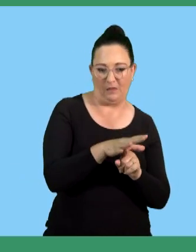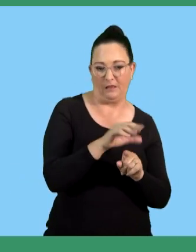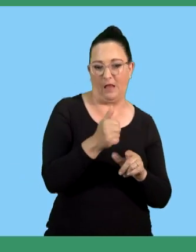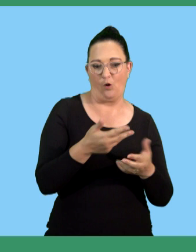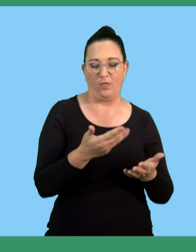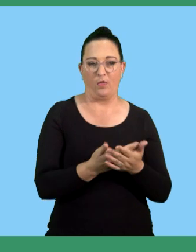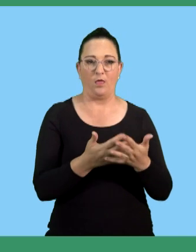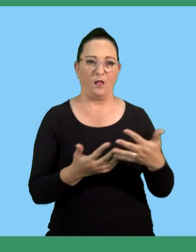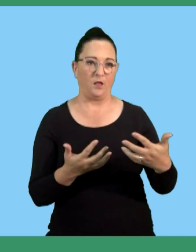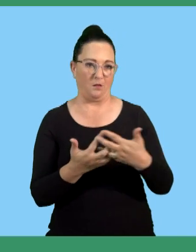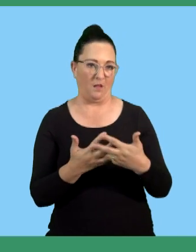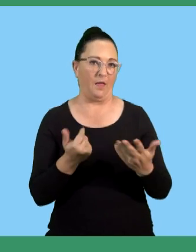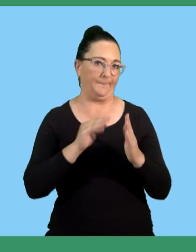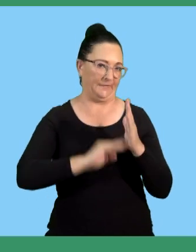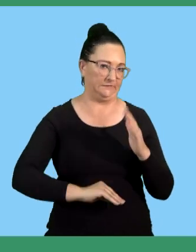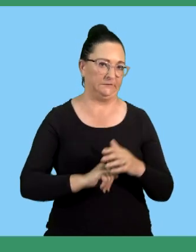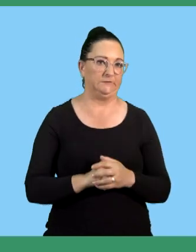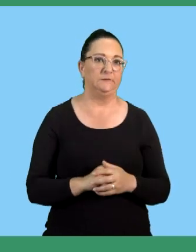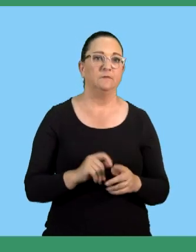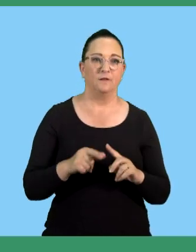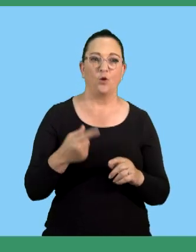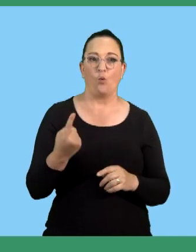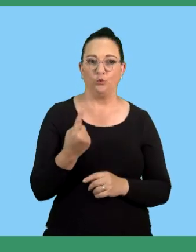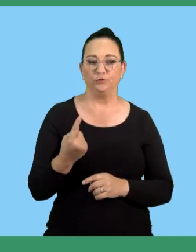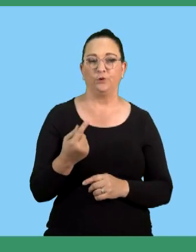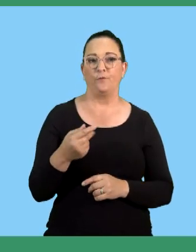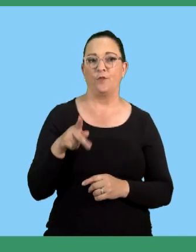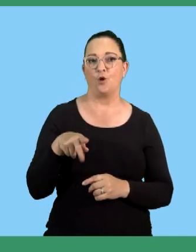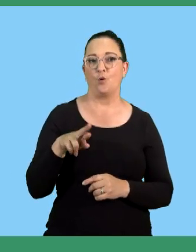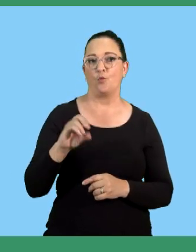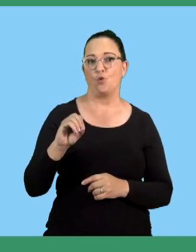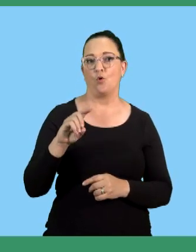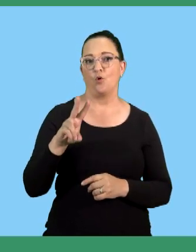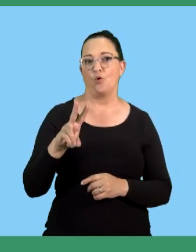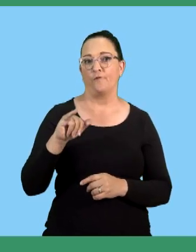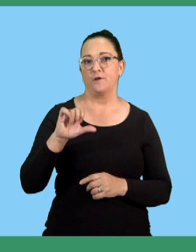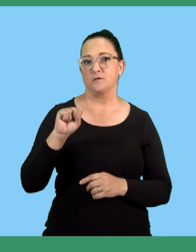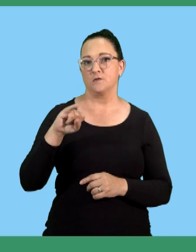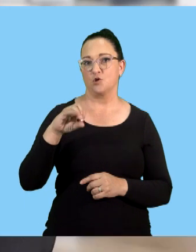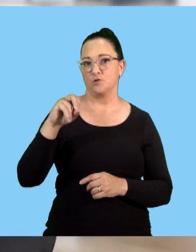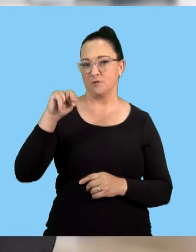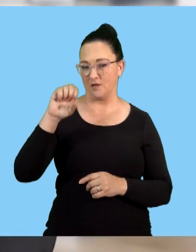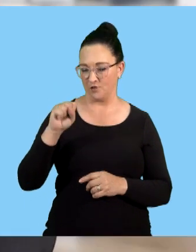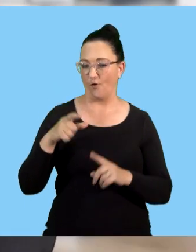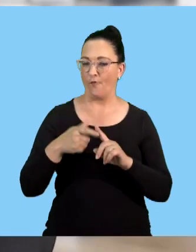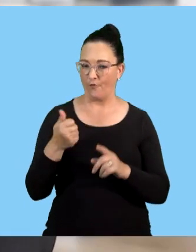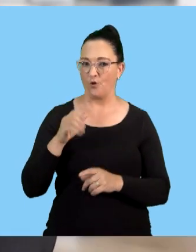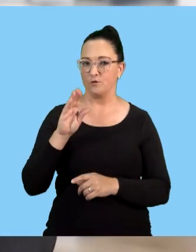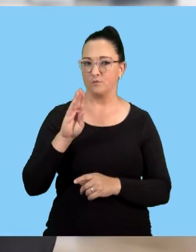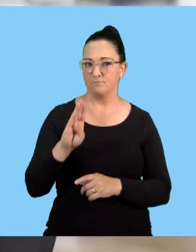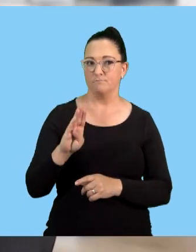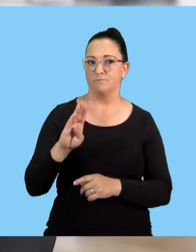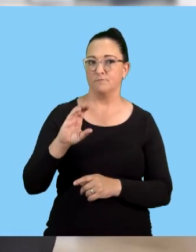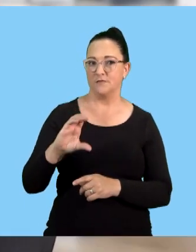comply, penalties, and also we'll be looking at the provisions of the BCEA. Just like I mentioned, the BCEA are only,